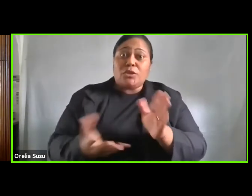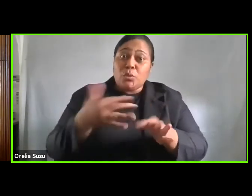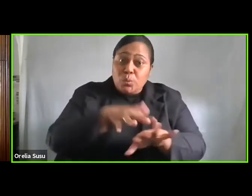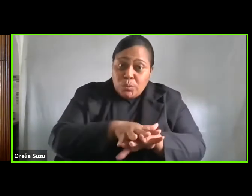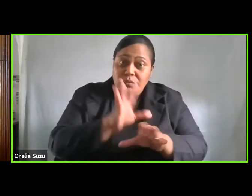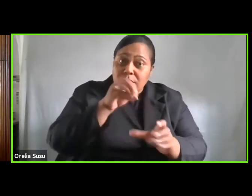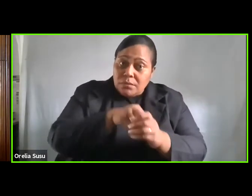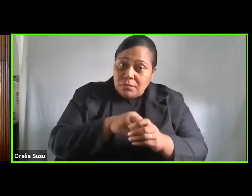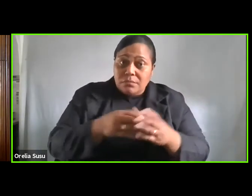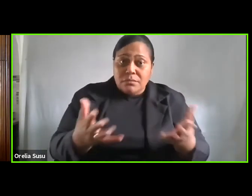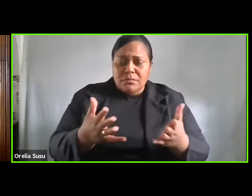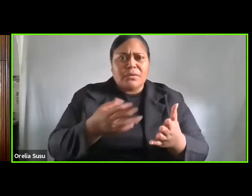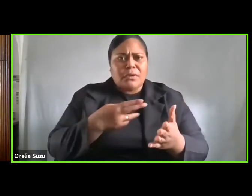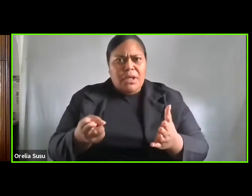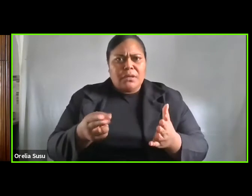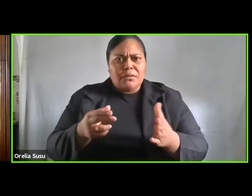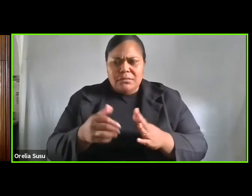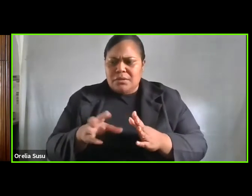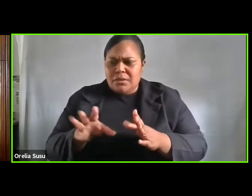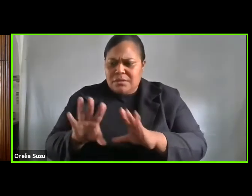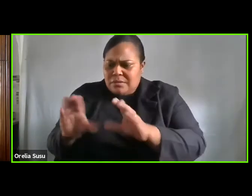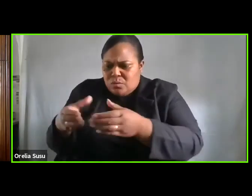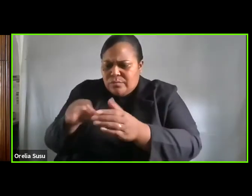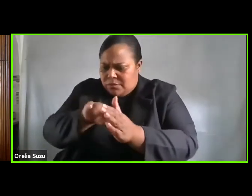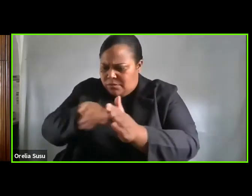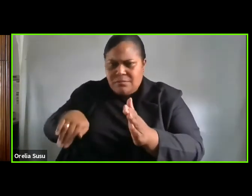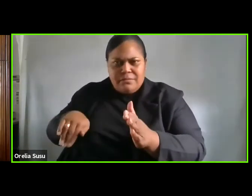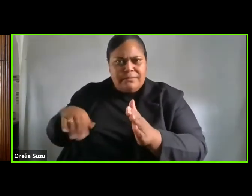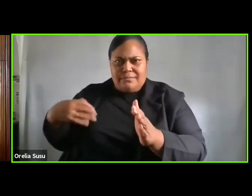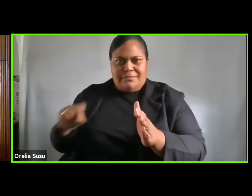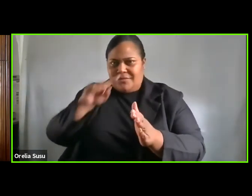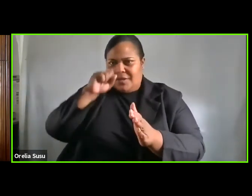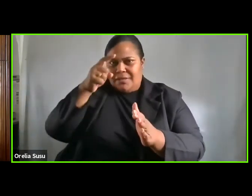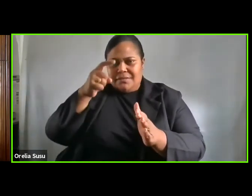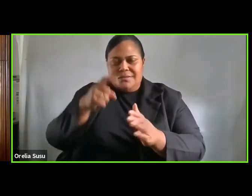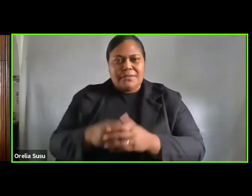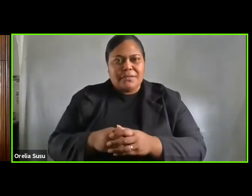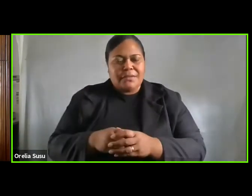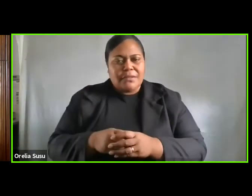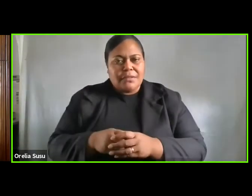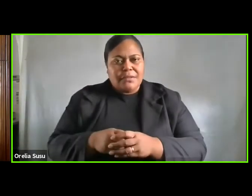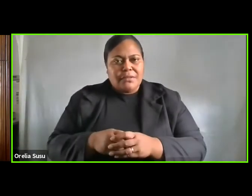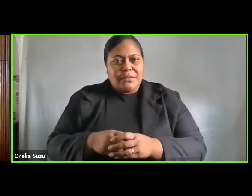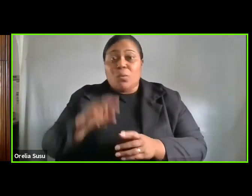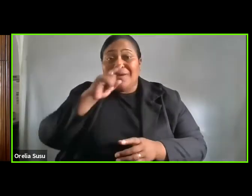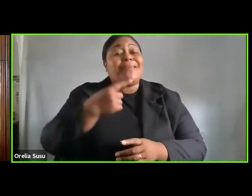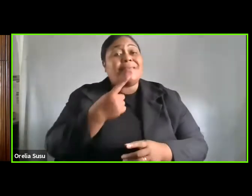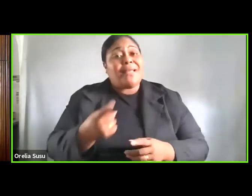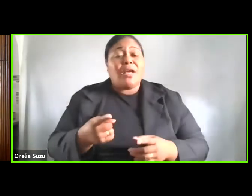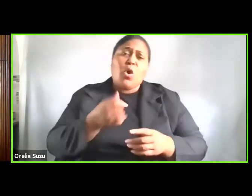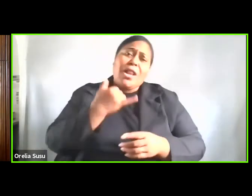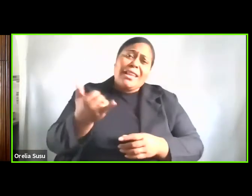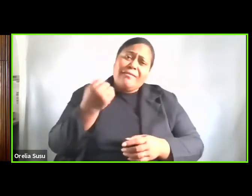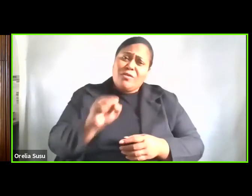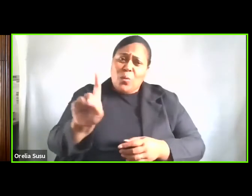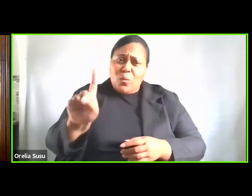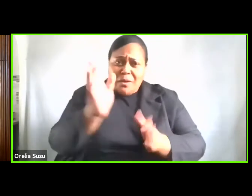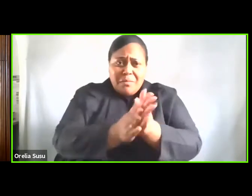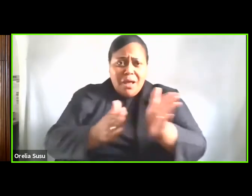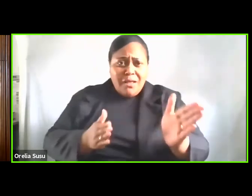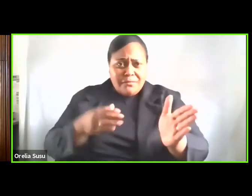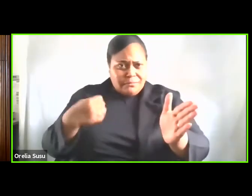other specific groups out we cannot be talking about including leaving no one behind and we don't want to look into the issue